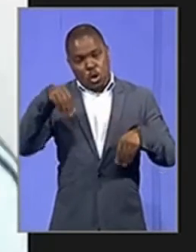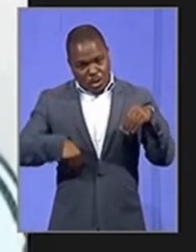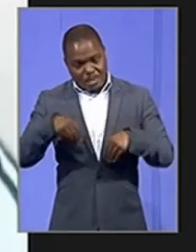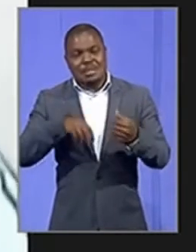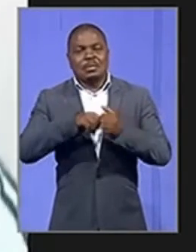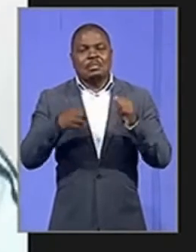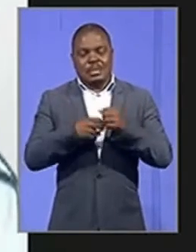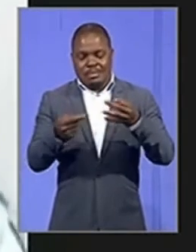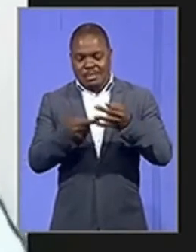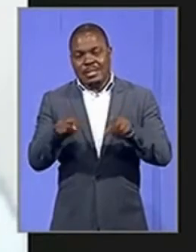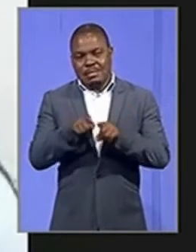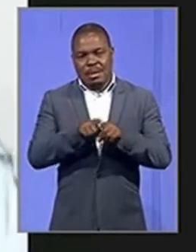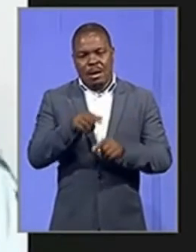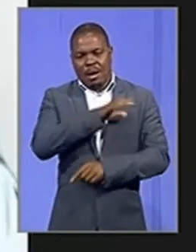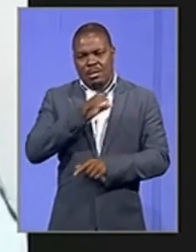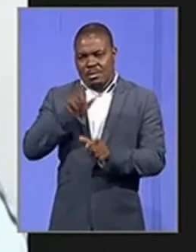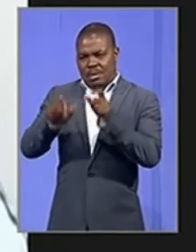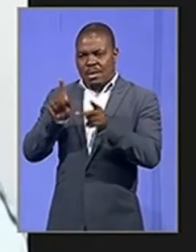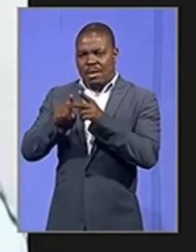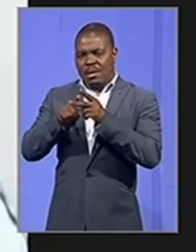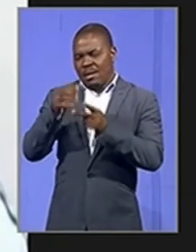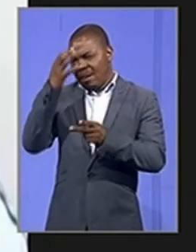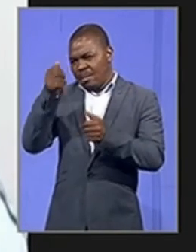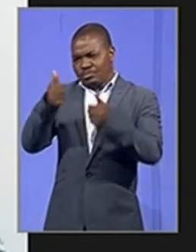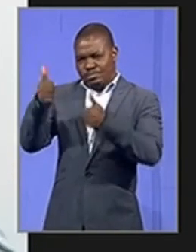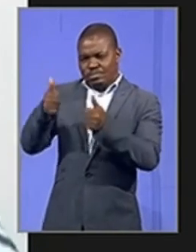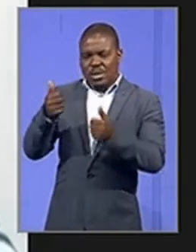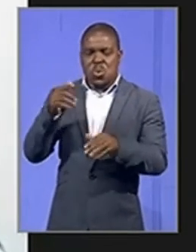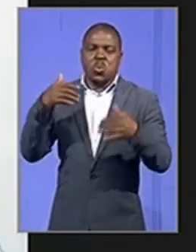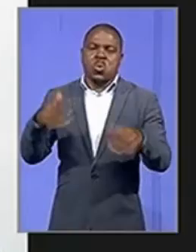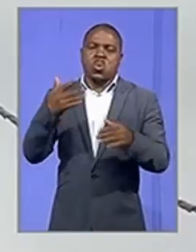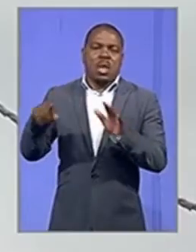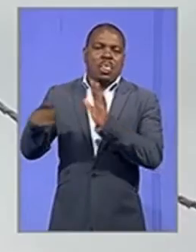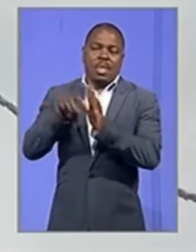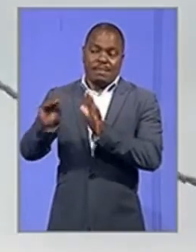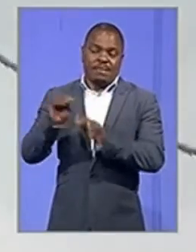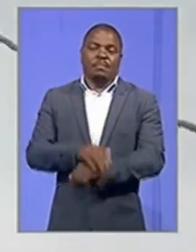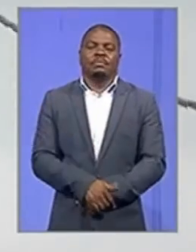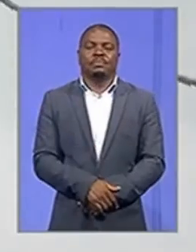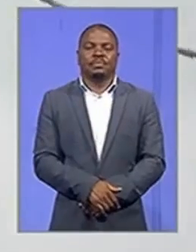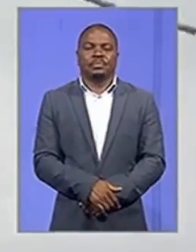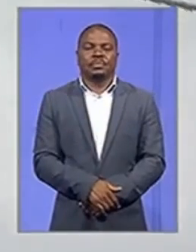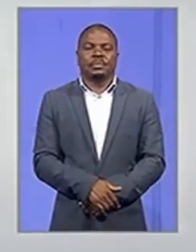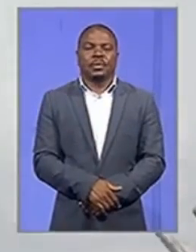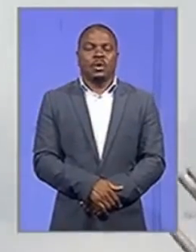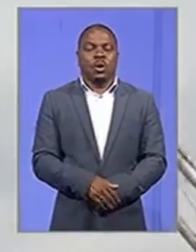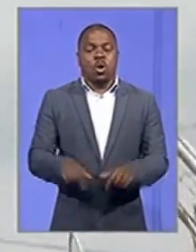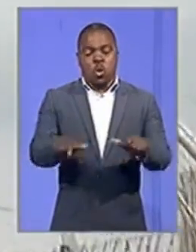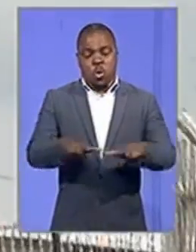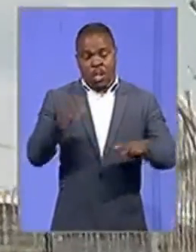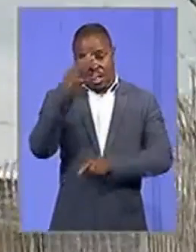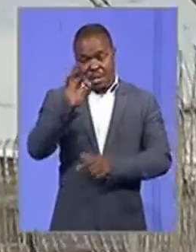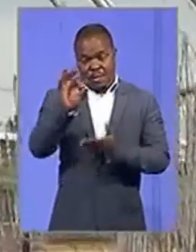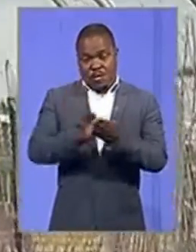where councillors and public officials are seriously implicated. Jaaka ditlhopho tsa dipusoselegae